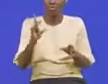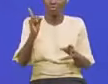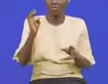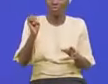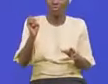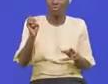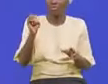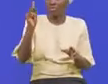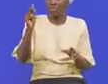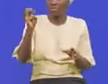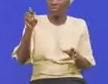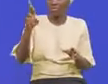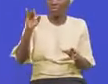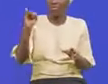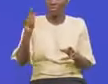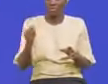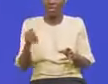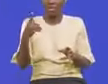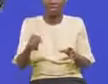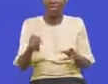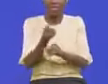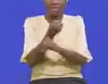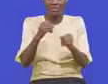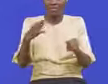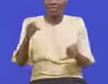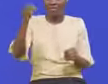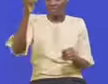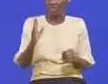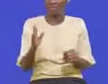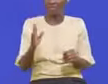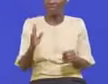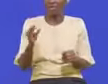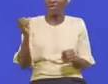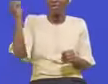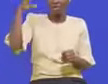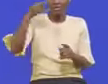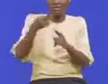Ame nuveve li na ame siwo medze na Mawu ƒe ɖeɖekpɔkpɔ o.